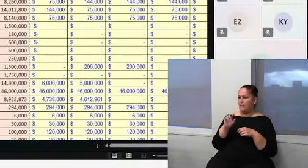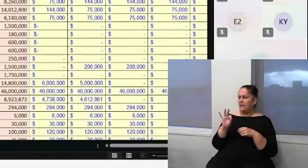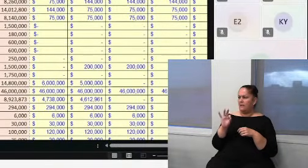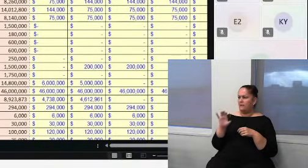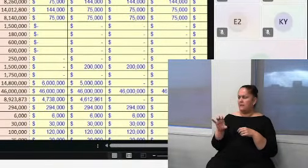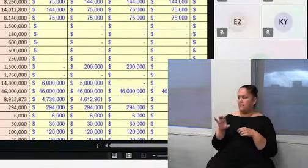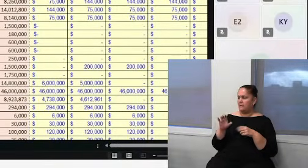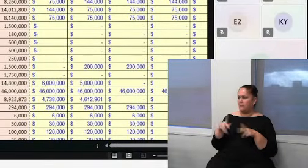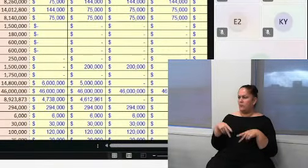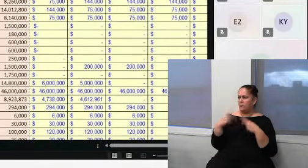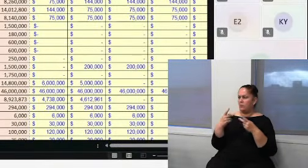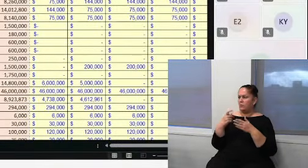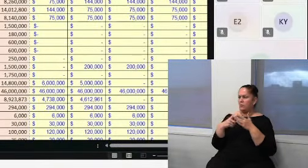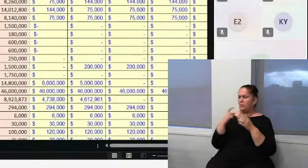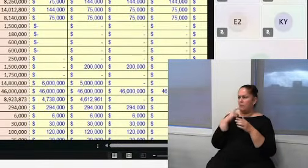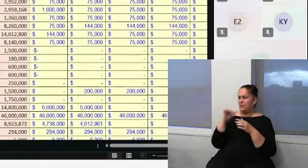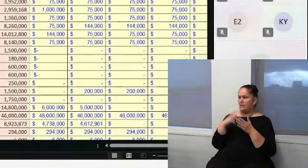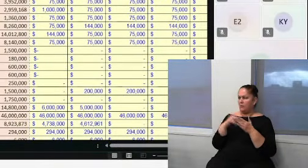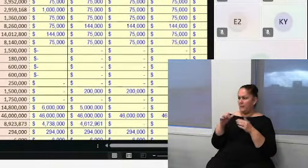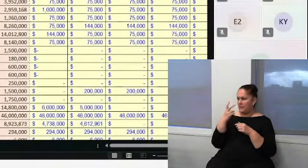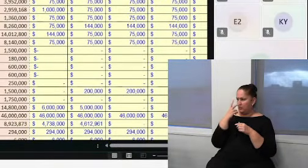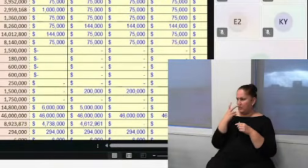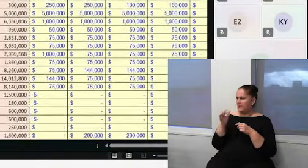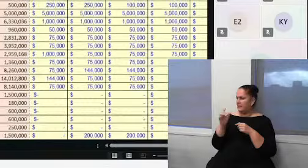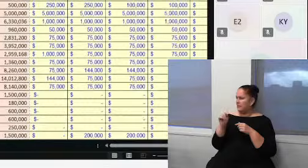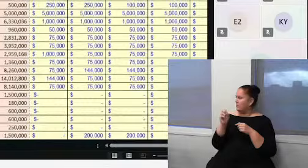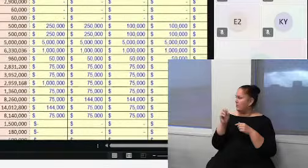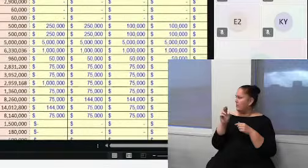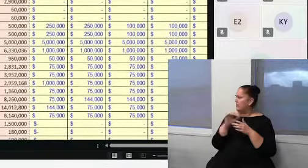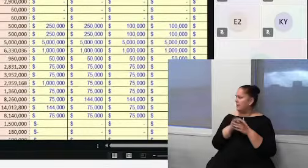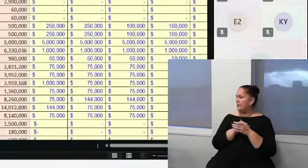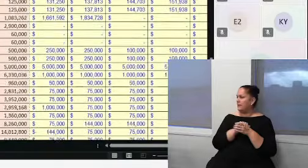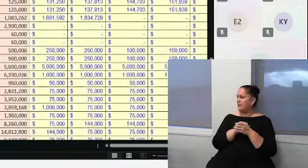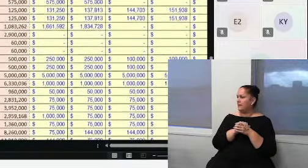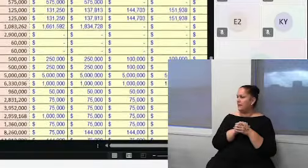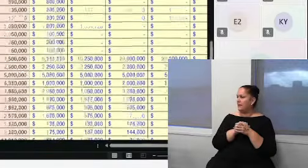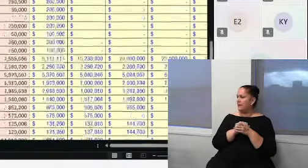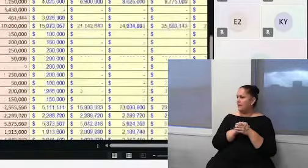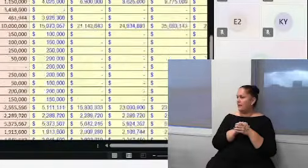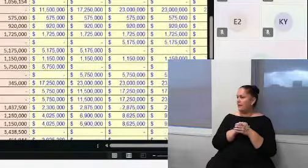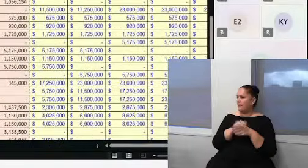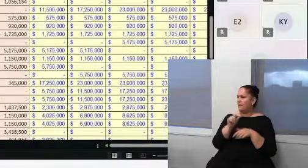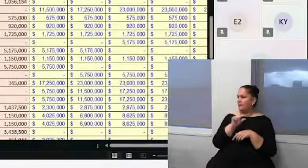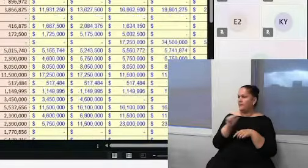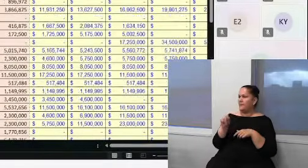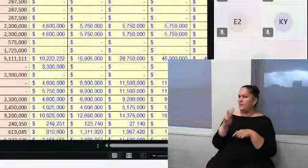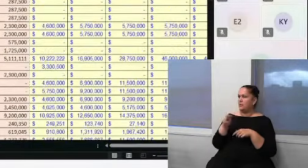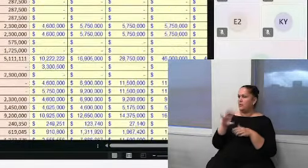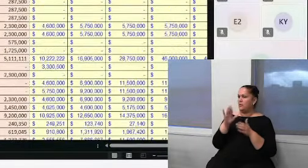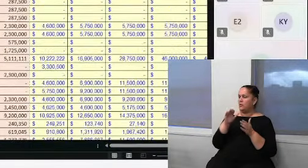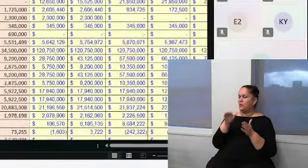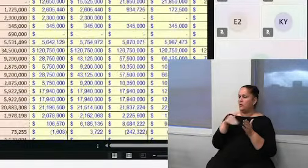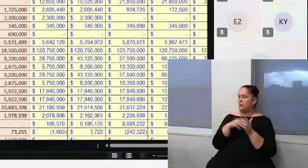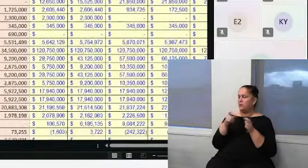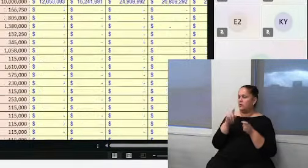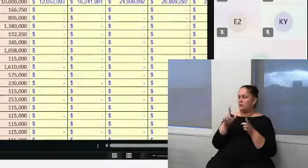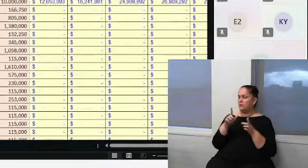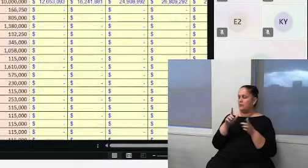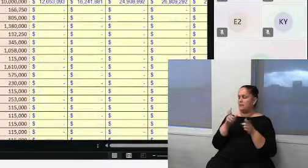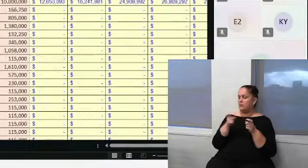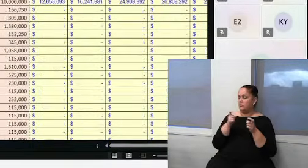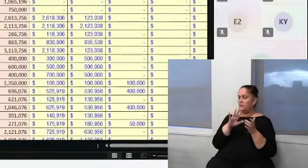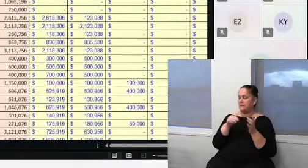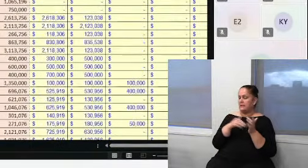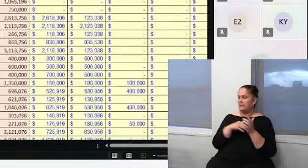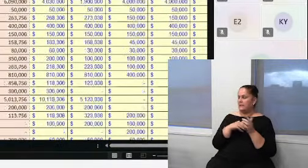your NFC proposed cost for that program? Do you see that, or is it PBUT 22, control center